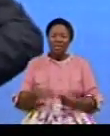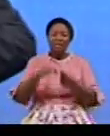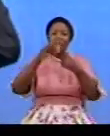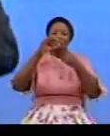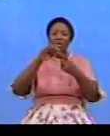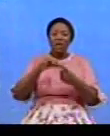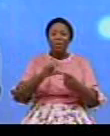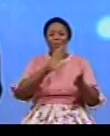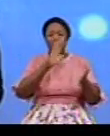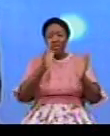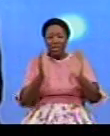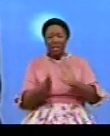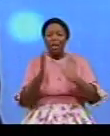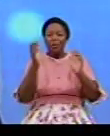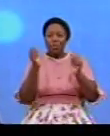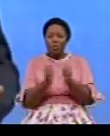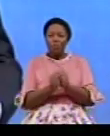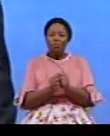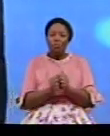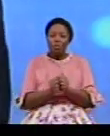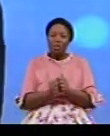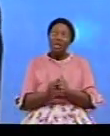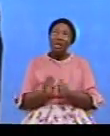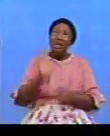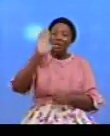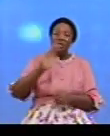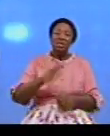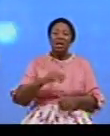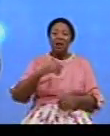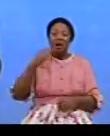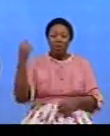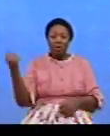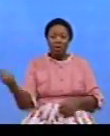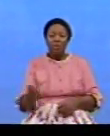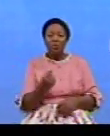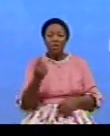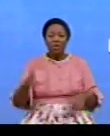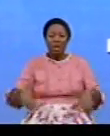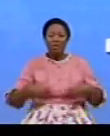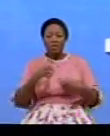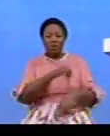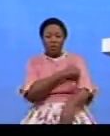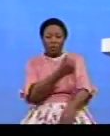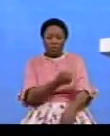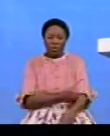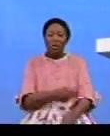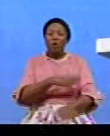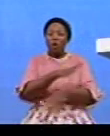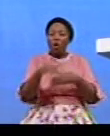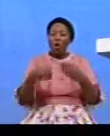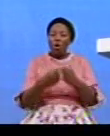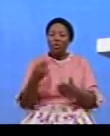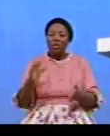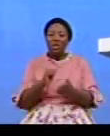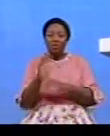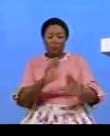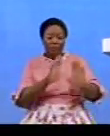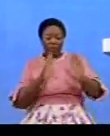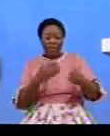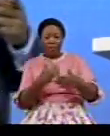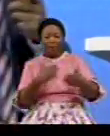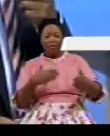testimony tonight. And the voice of them that make merriment and joy